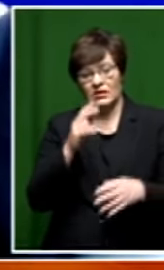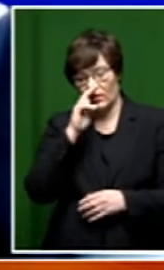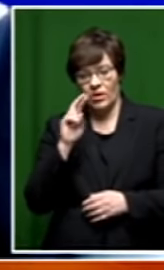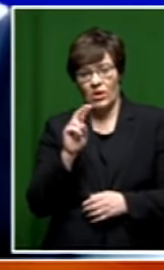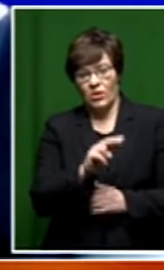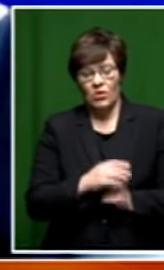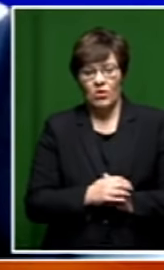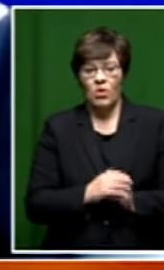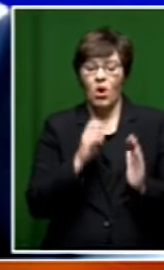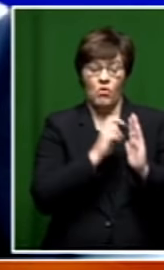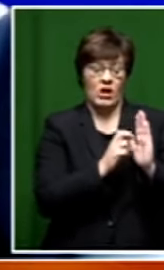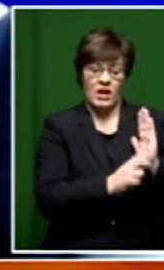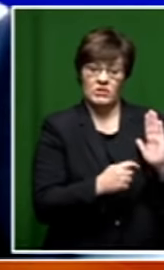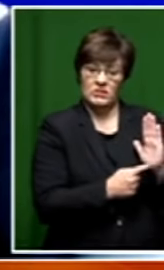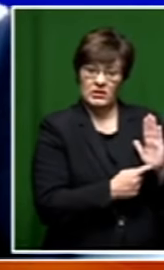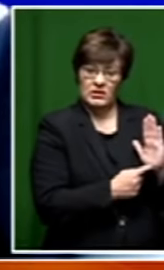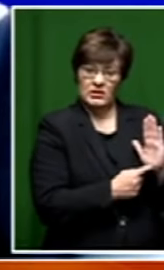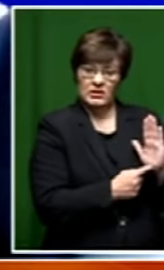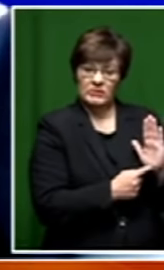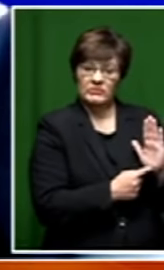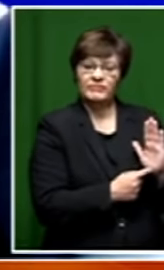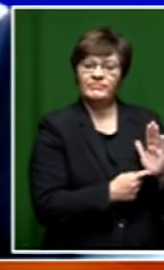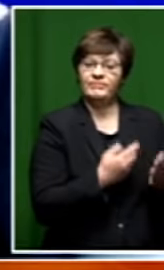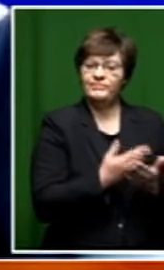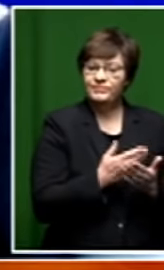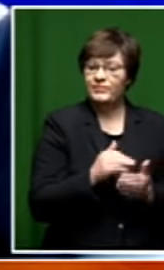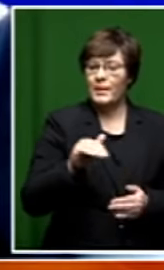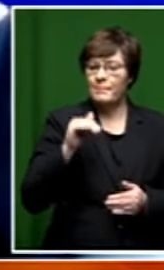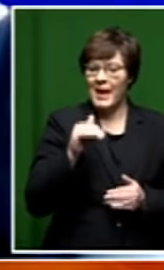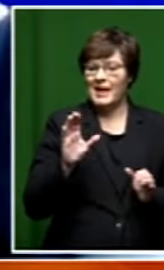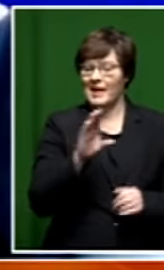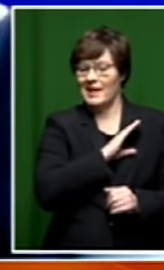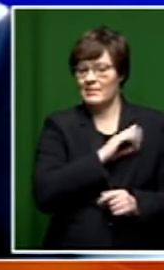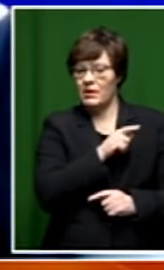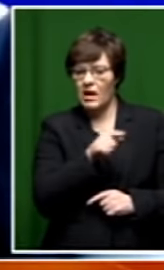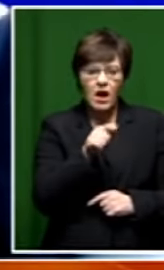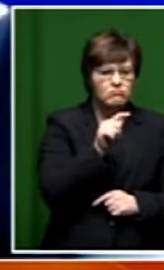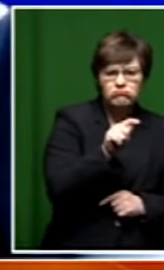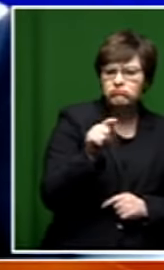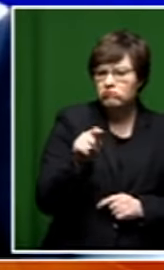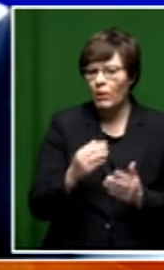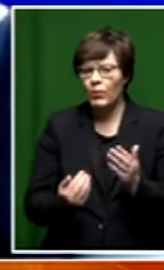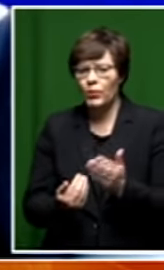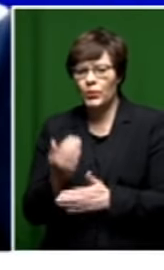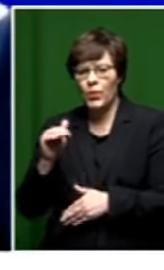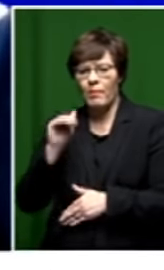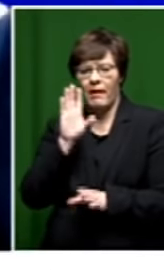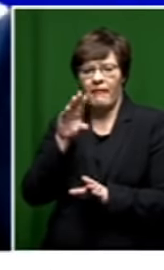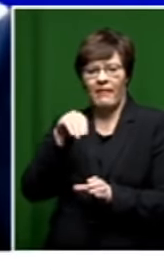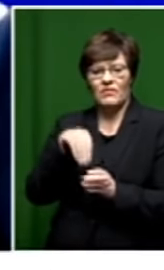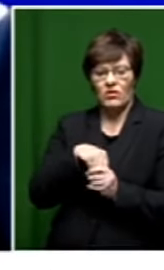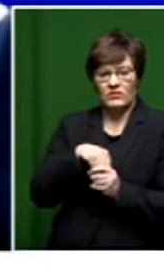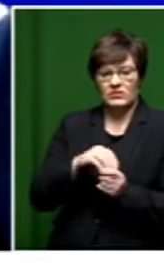at the regulations and, potential banking customers now seeing new entrants coming into the fray